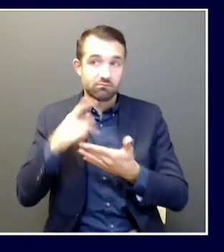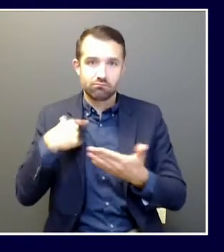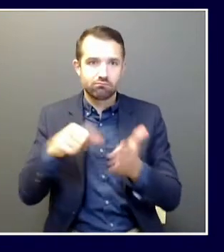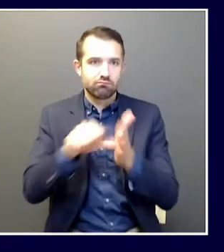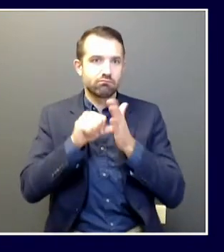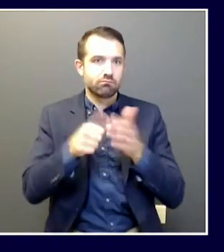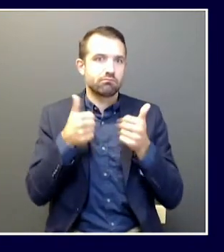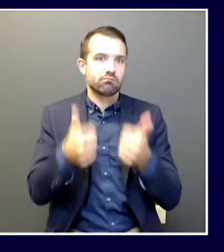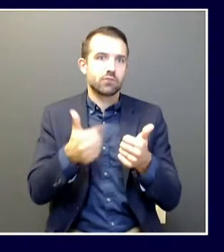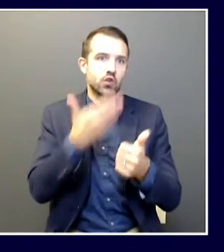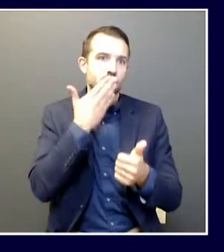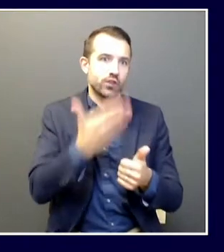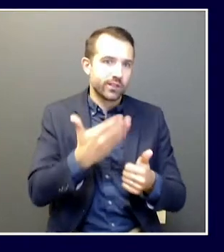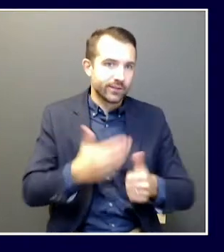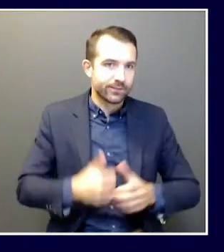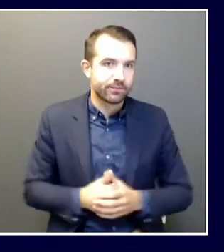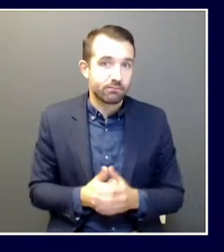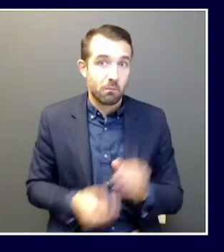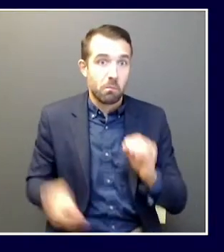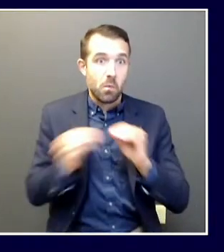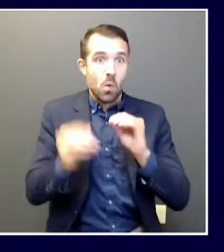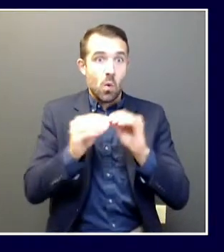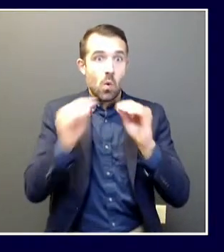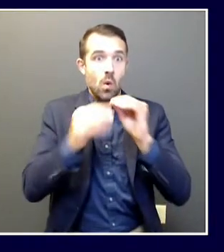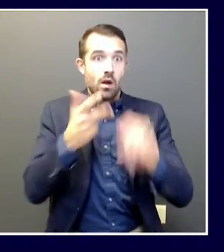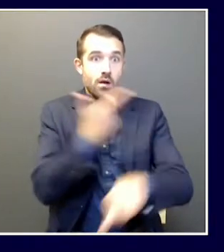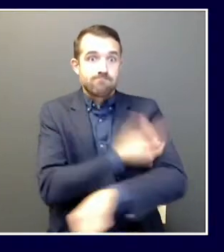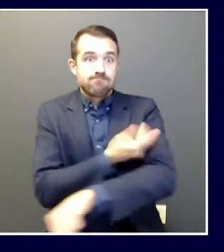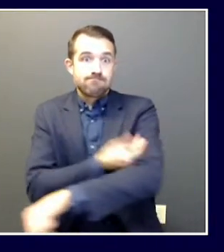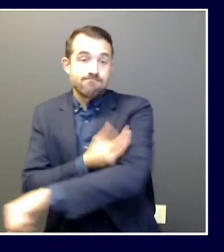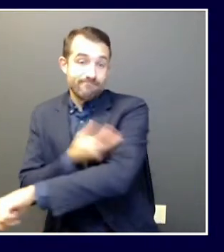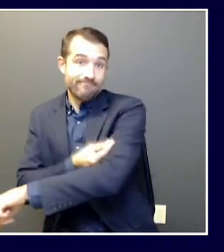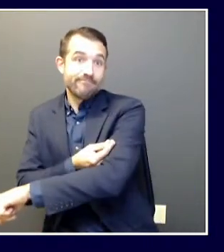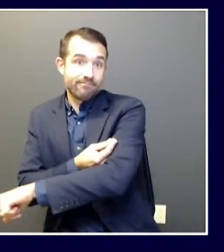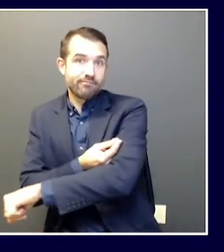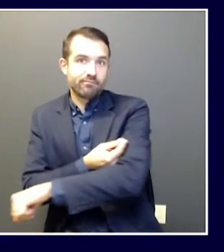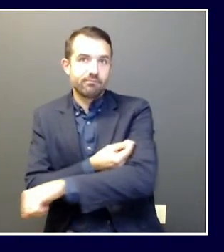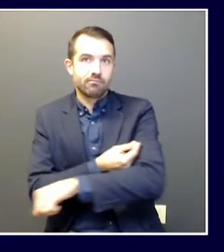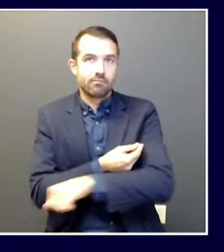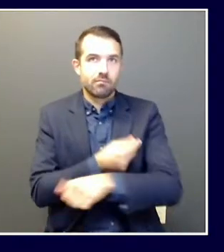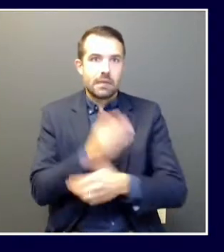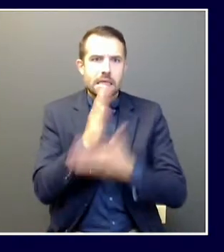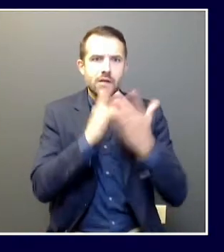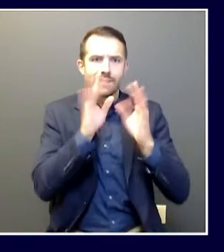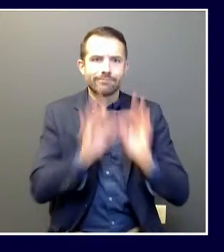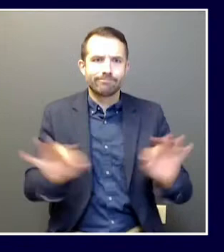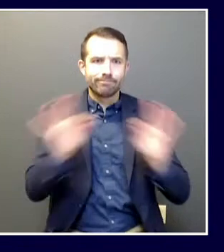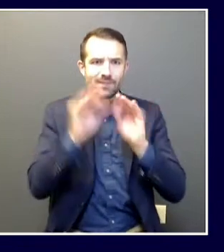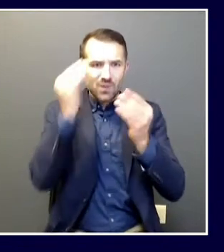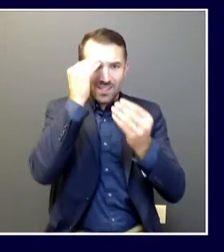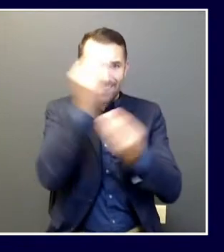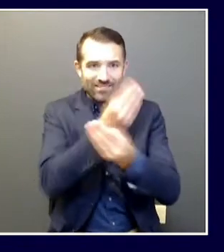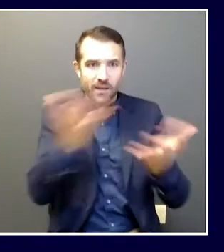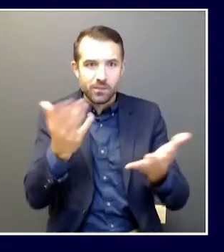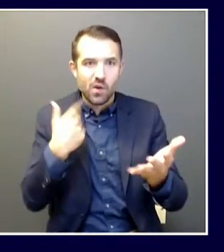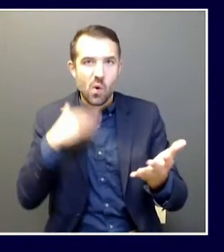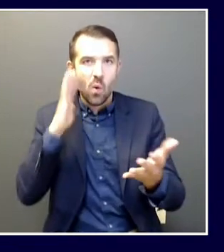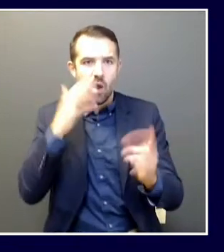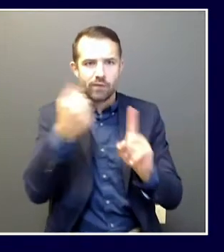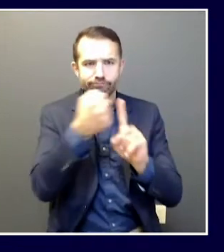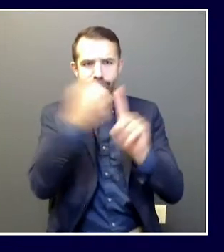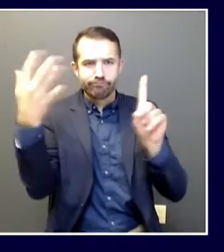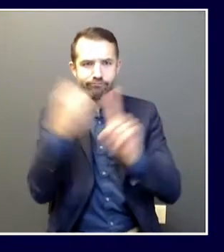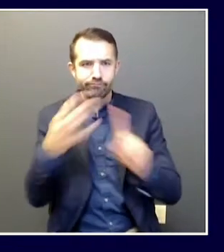global increase in vaccination rates has some moving pieces behind it that bear a little bit of unpacking. First doses, for